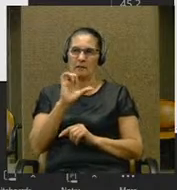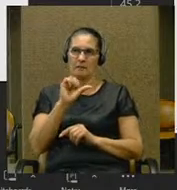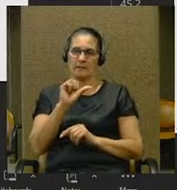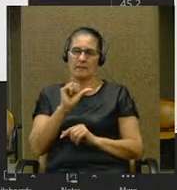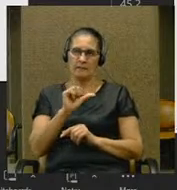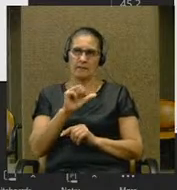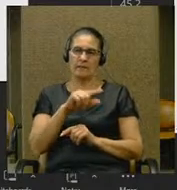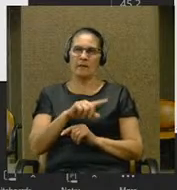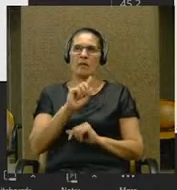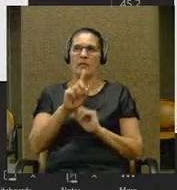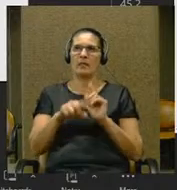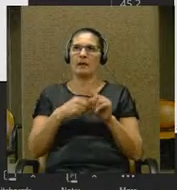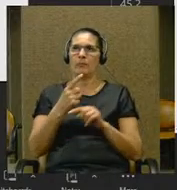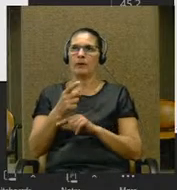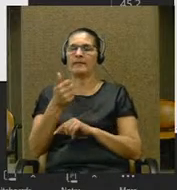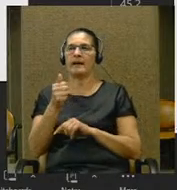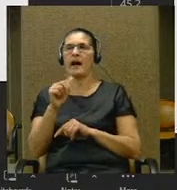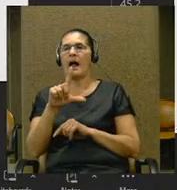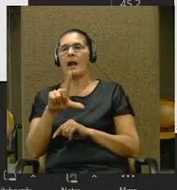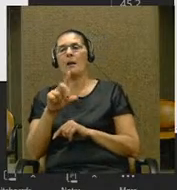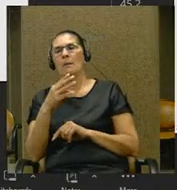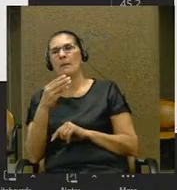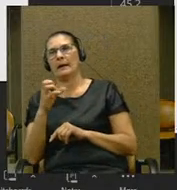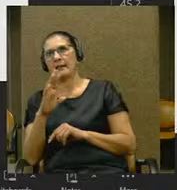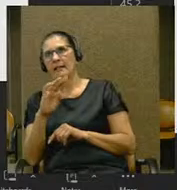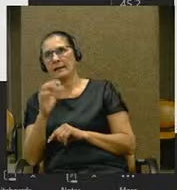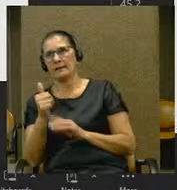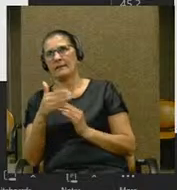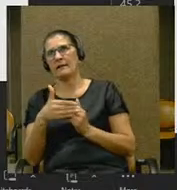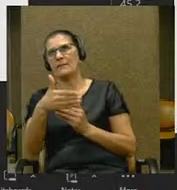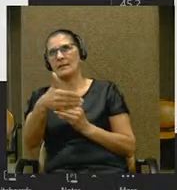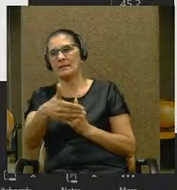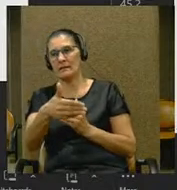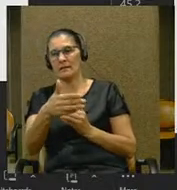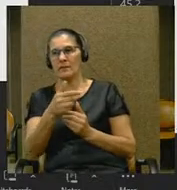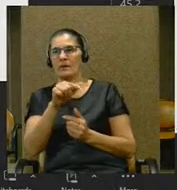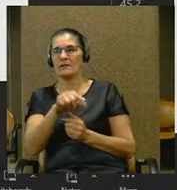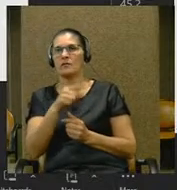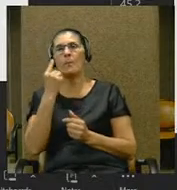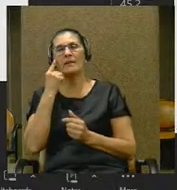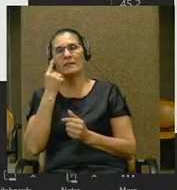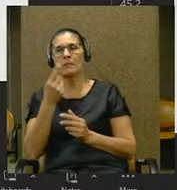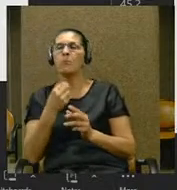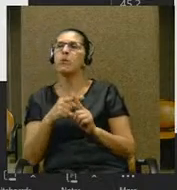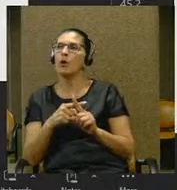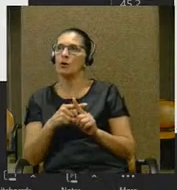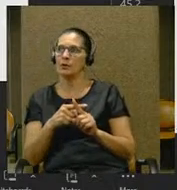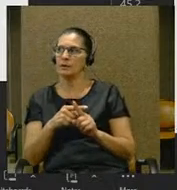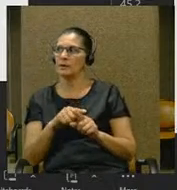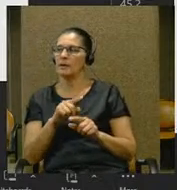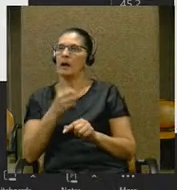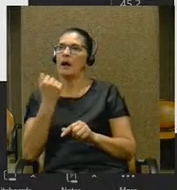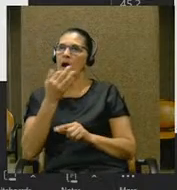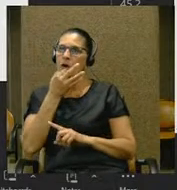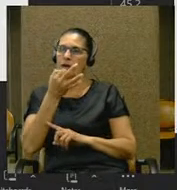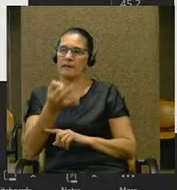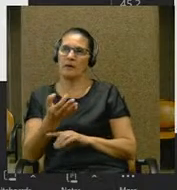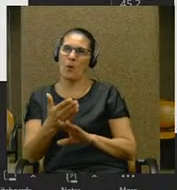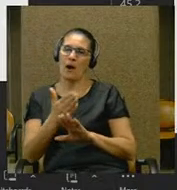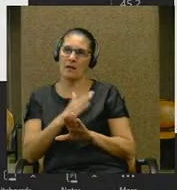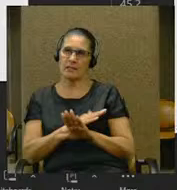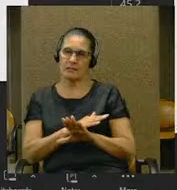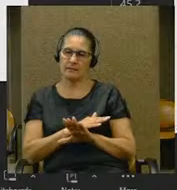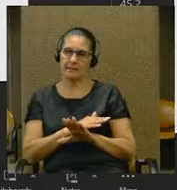next door, has the next worst. And we believe this is due, as was mentioned by Bo, the importation